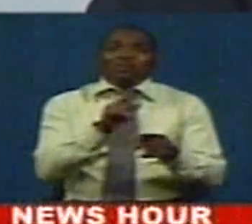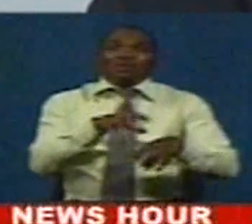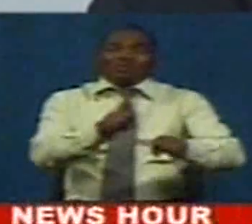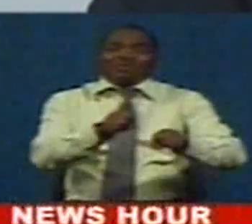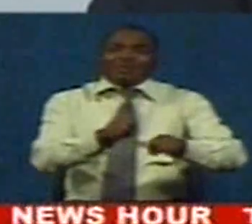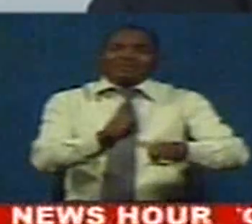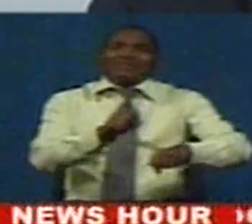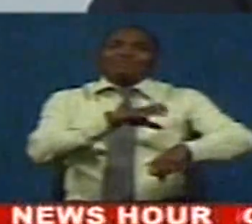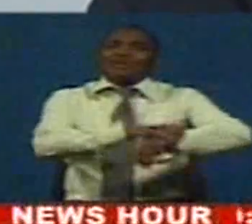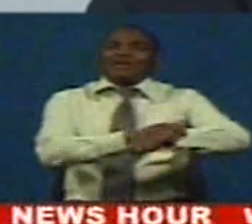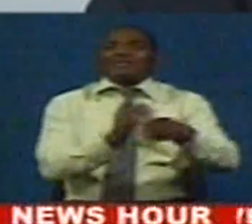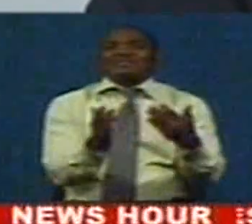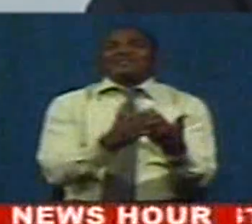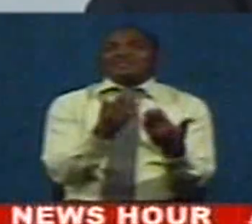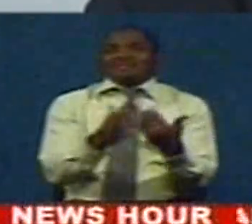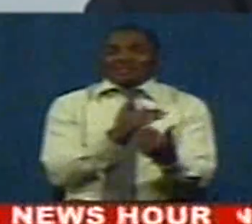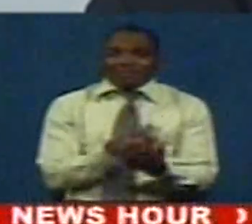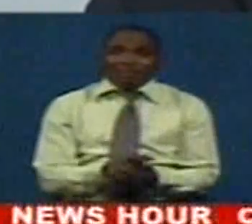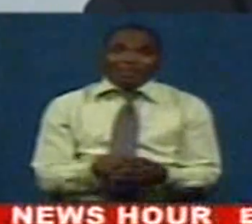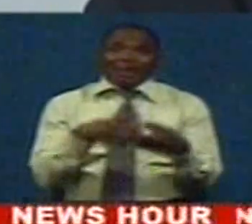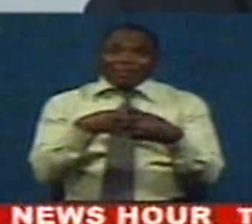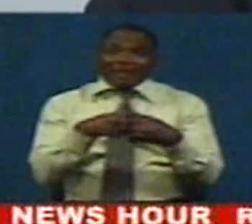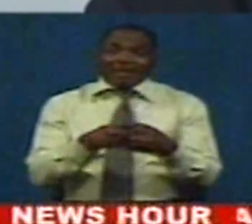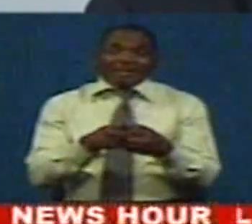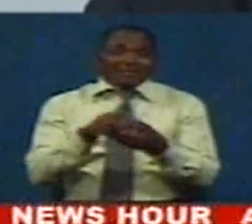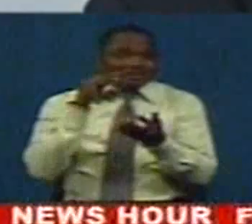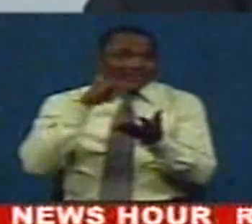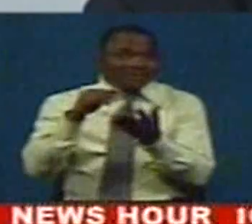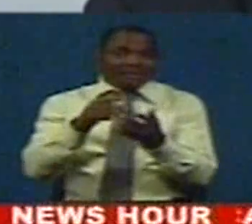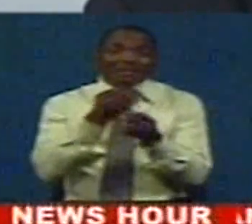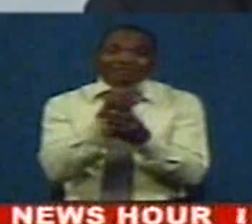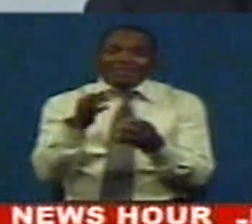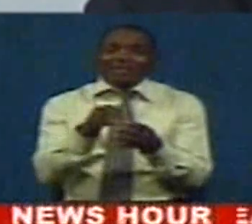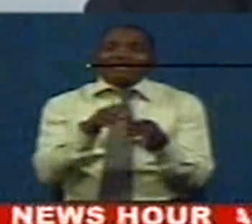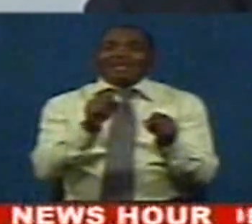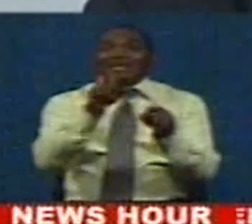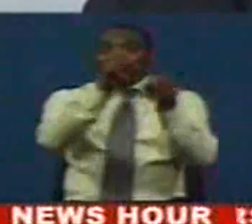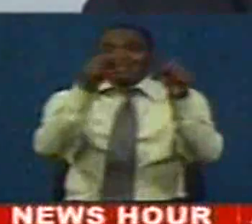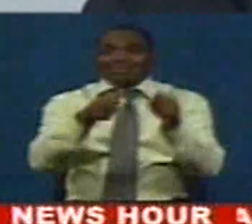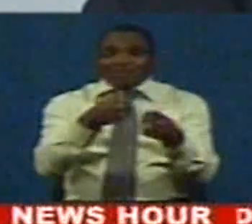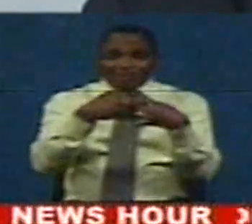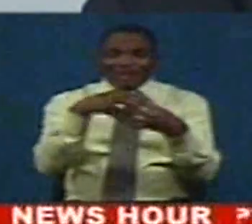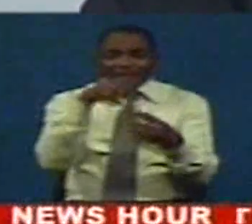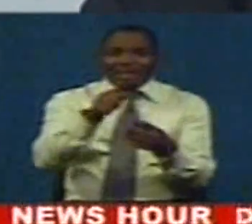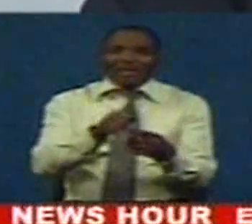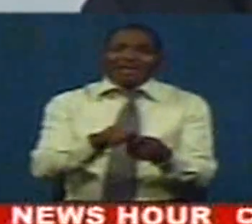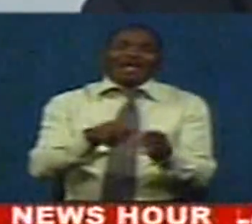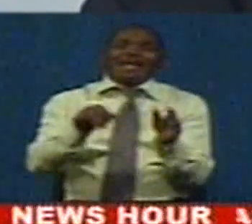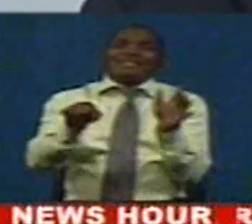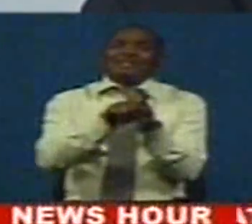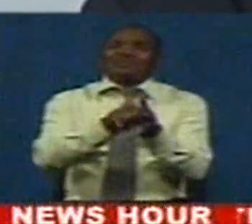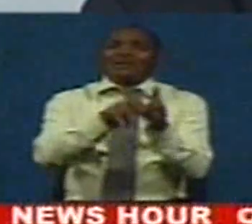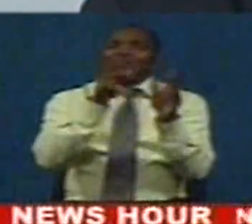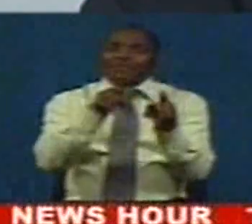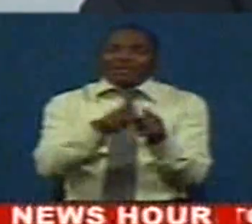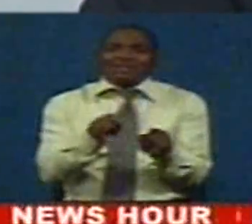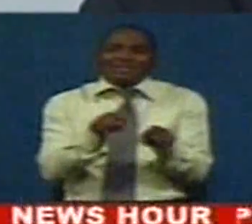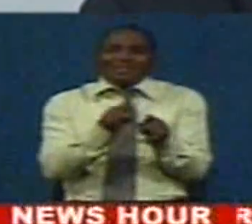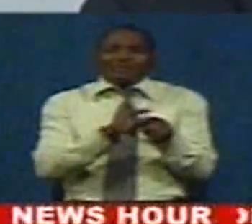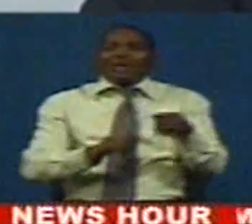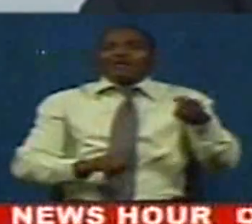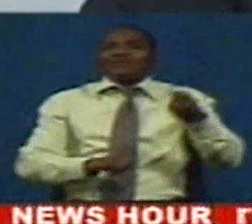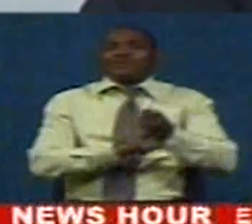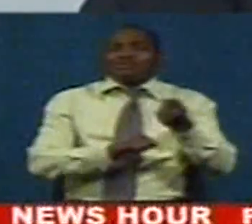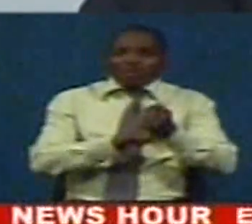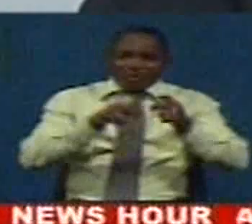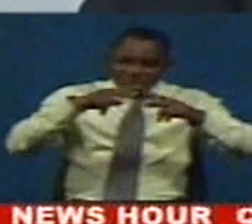when the detection mechanism fails or there's any breach, the system itself should be able to identify and also